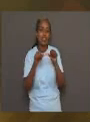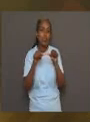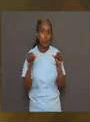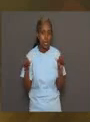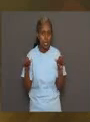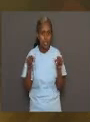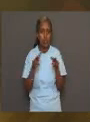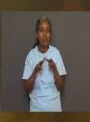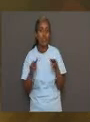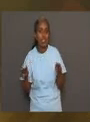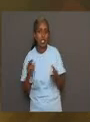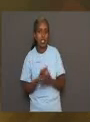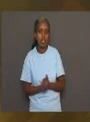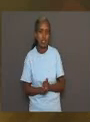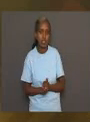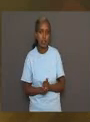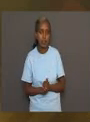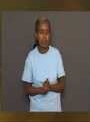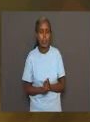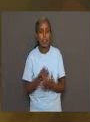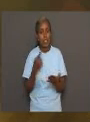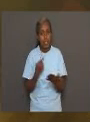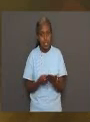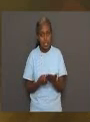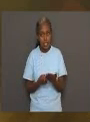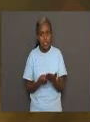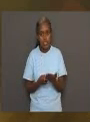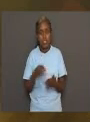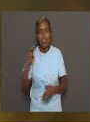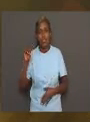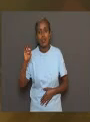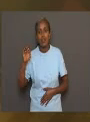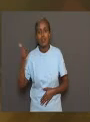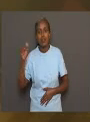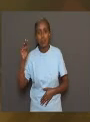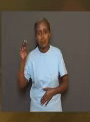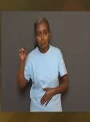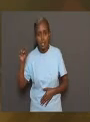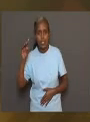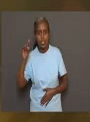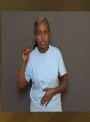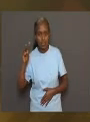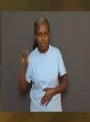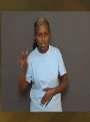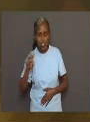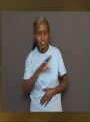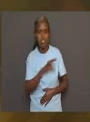of variation, such as mean deviation